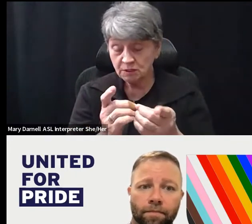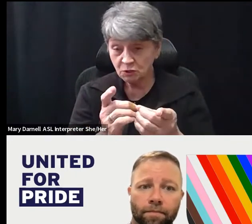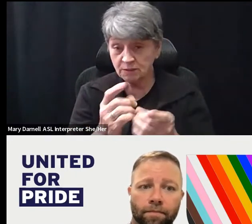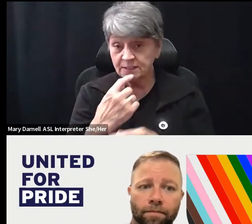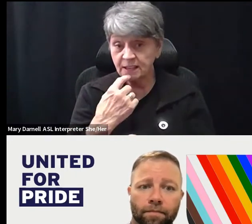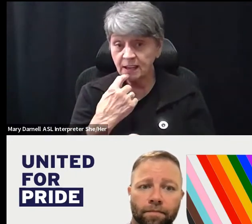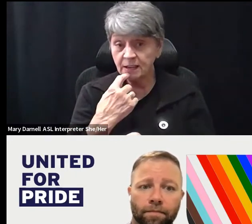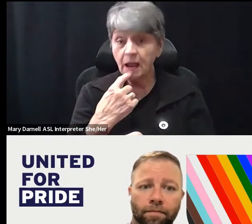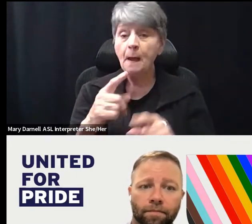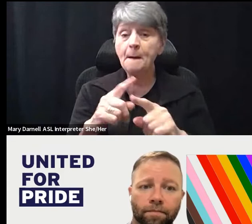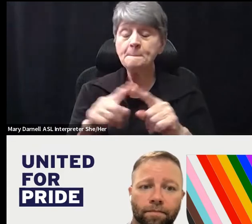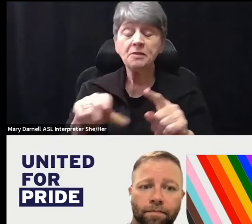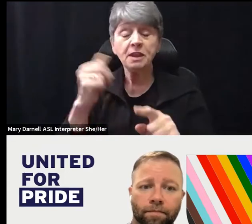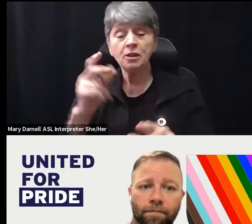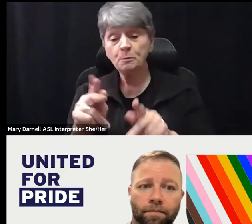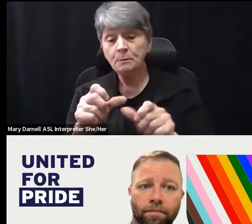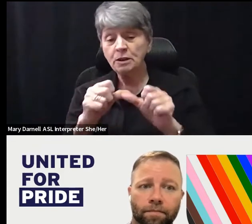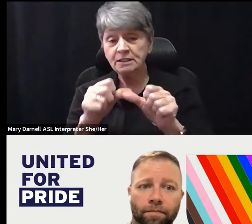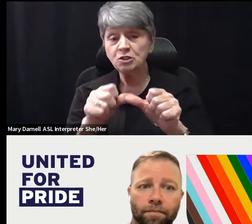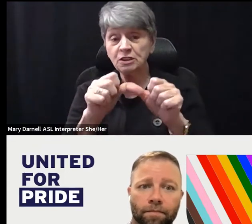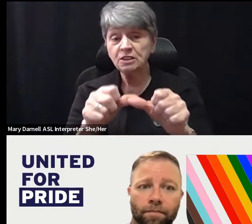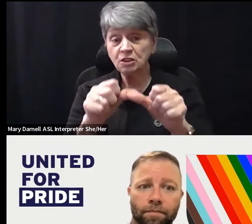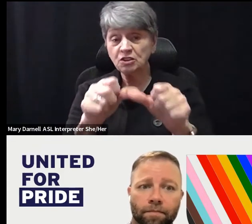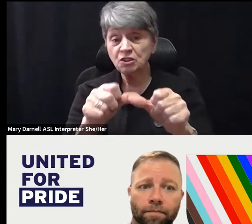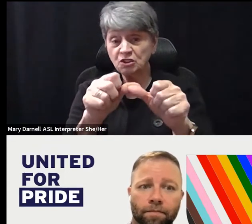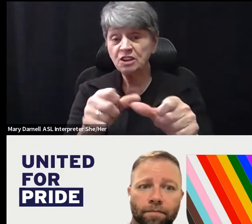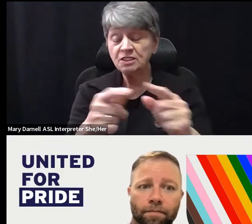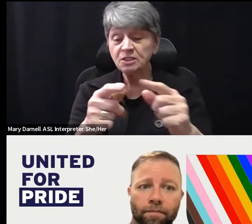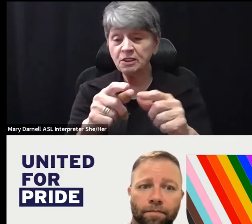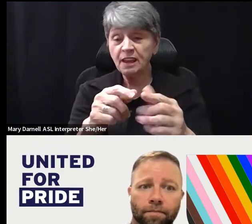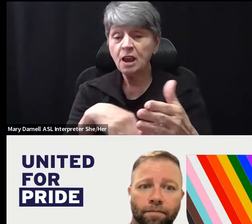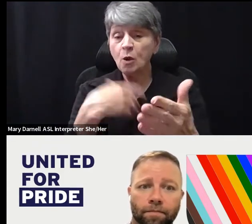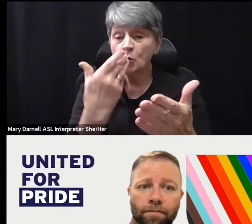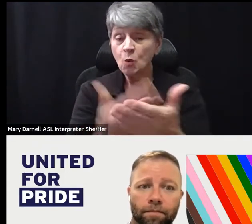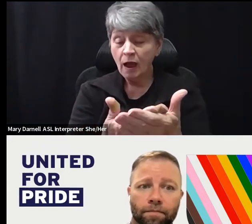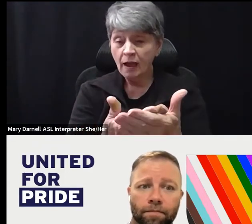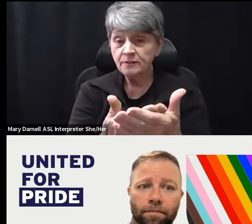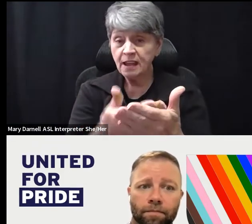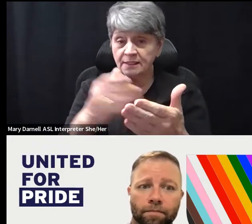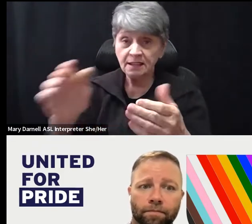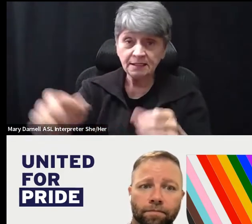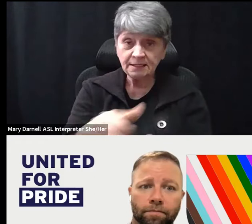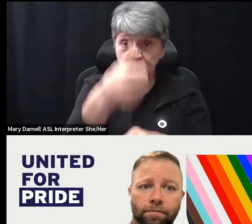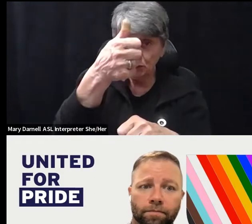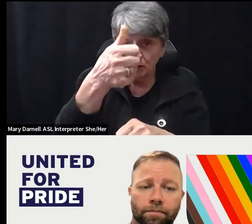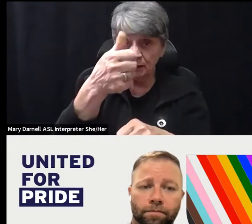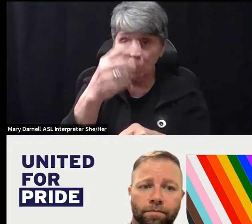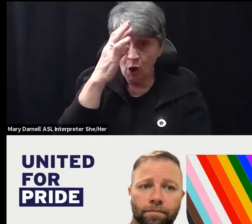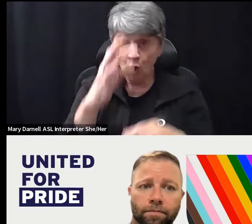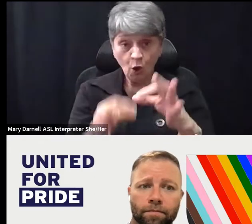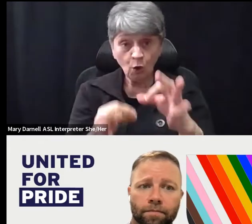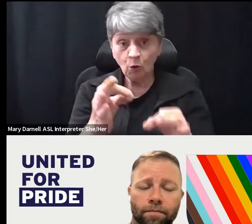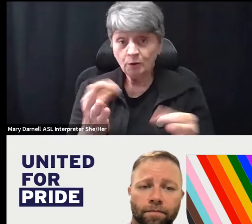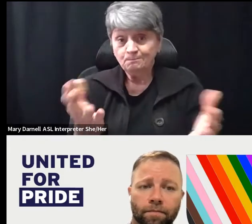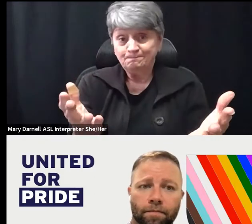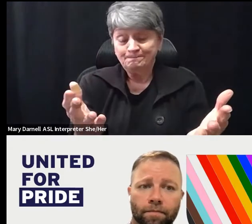the other side kept appealing and got in front of the Supreme Court. And so, you know, in those cases, there's not a lot you can do to keep it out